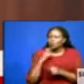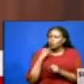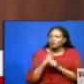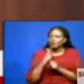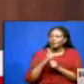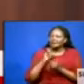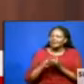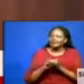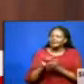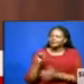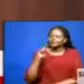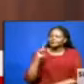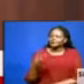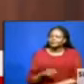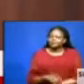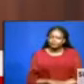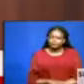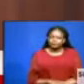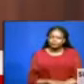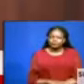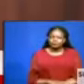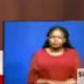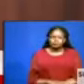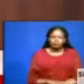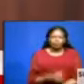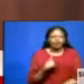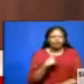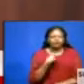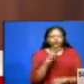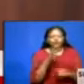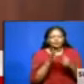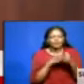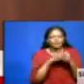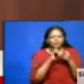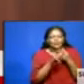them? We have